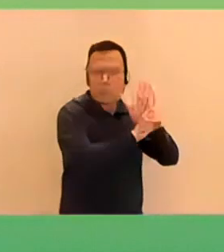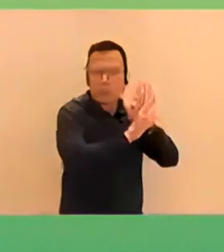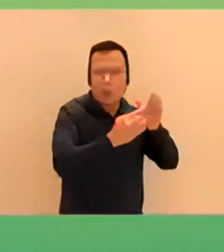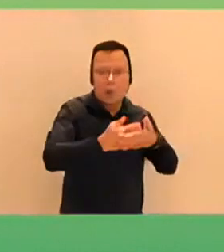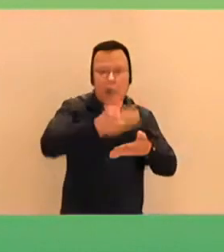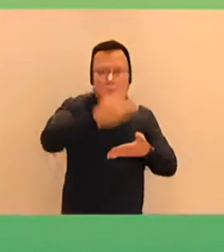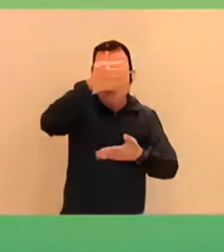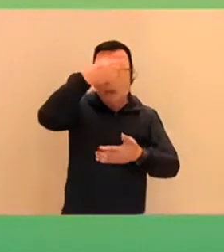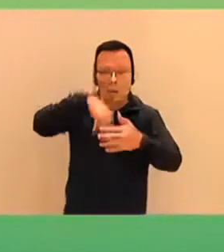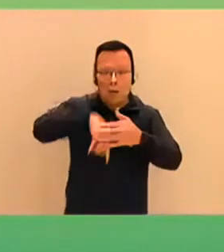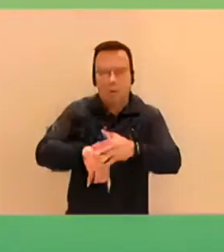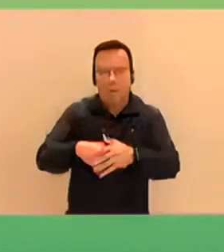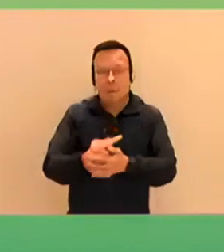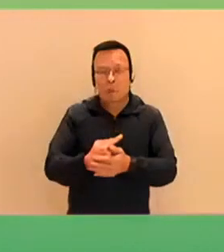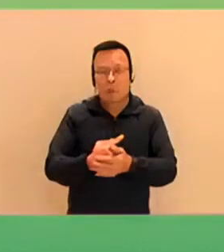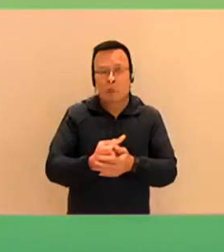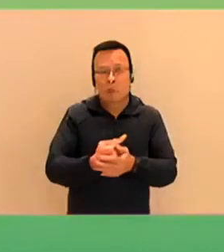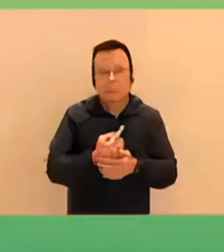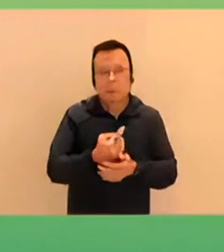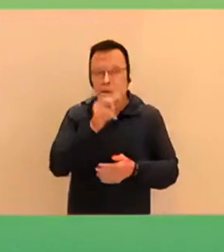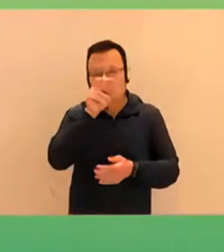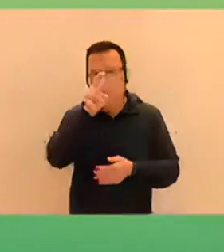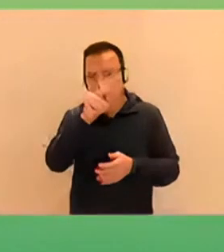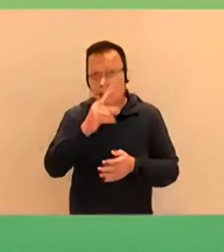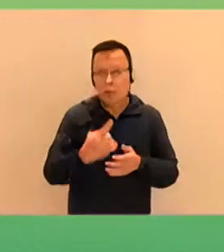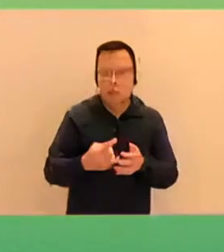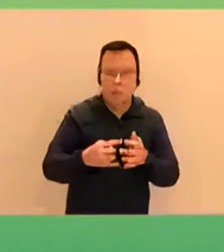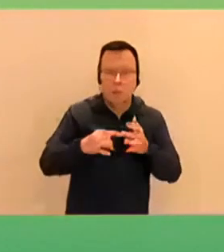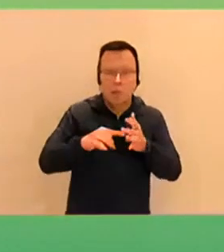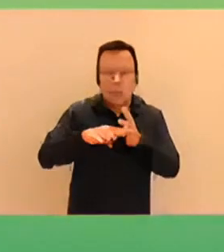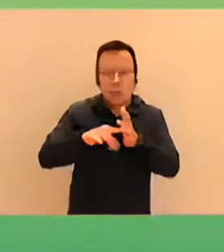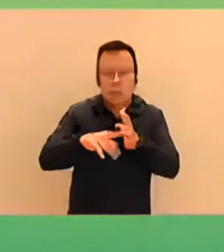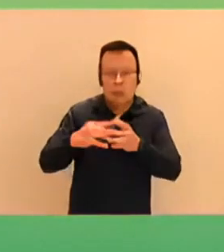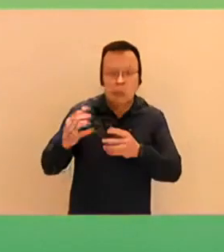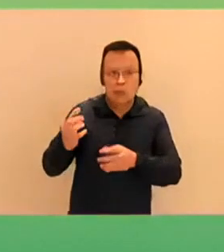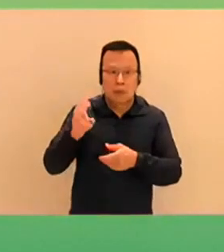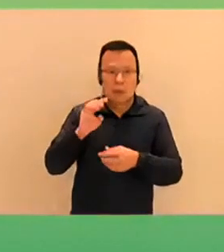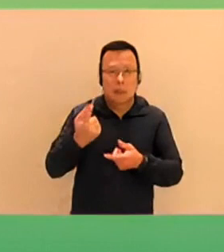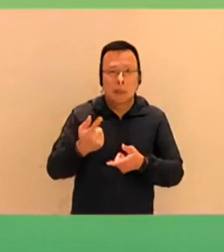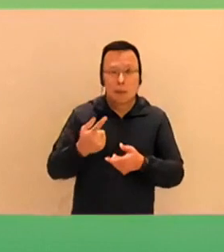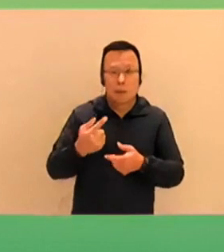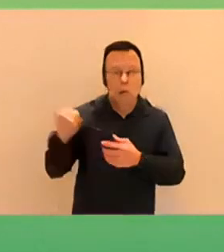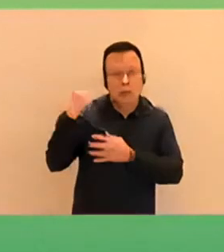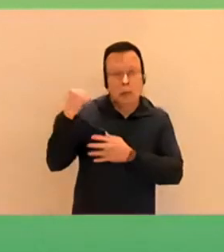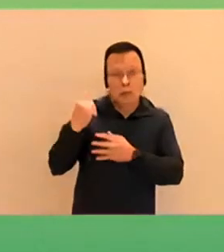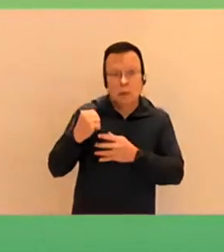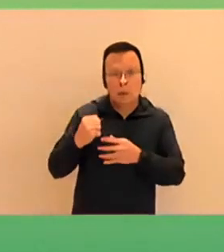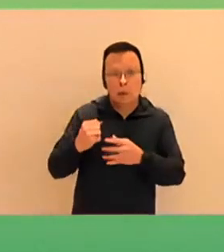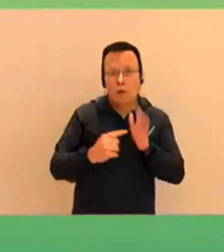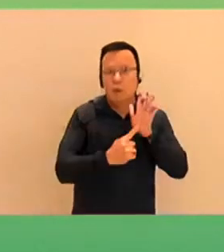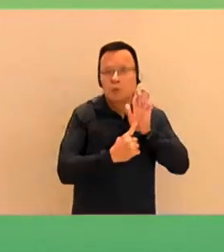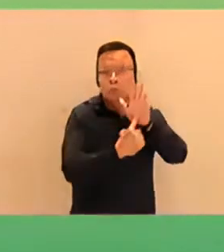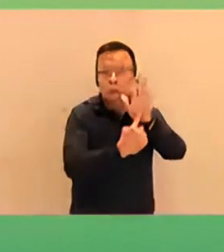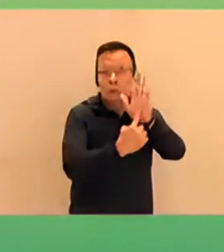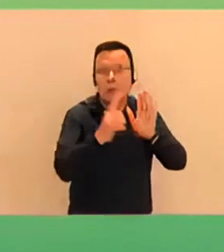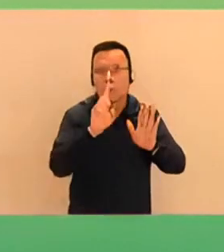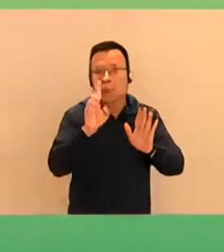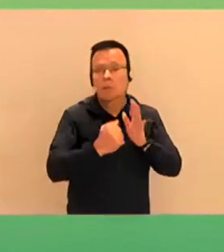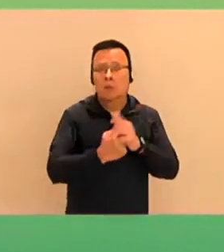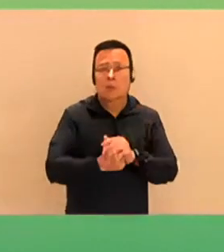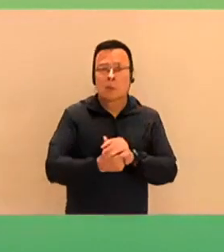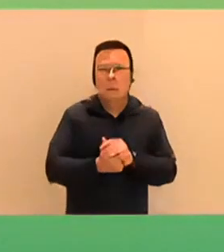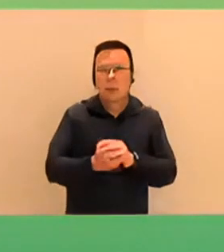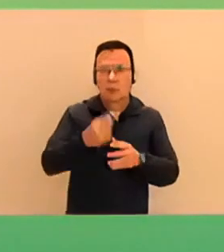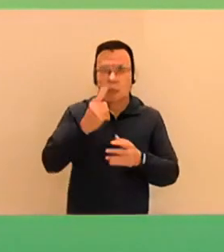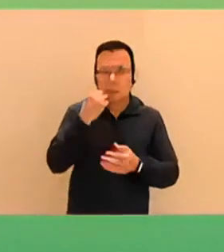any firewall. And we try to understand what happens there. Here shows a real time in 1 week, peak summer day, and